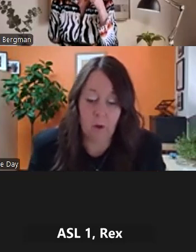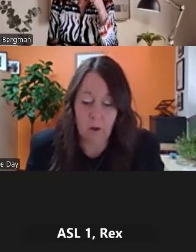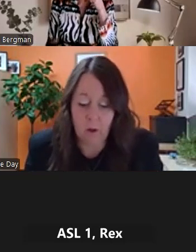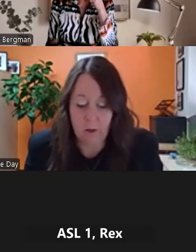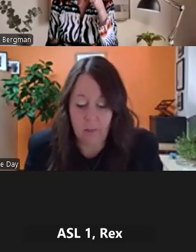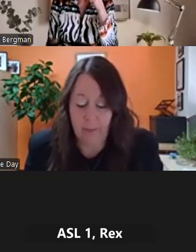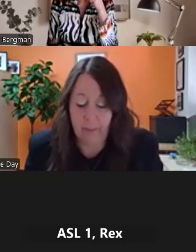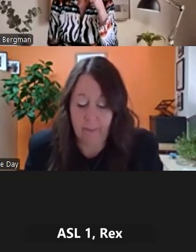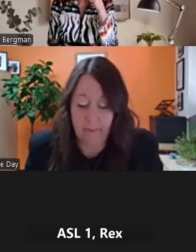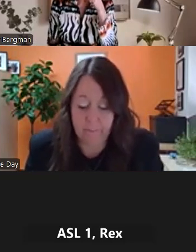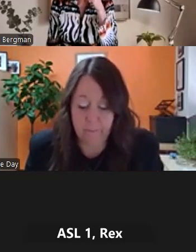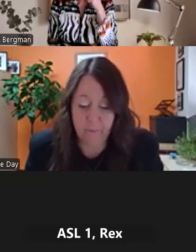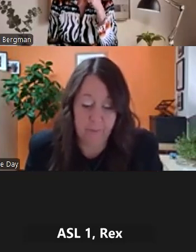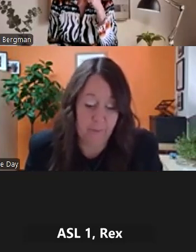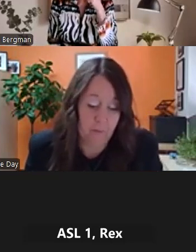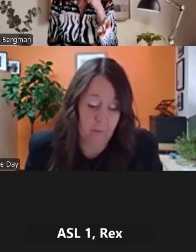like some attention to it.